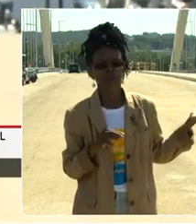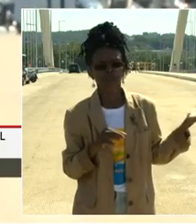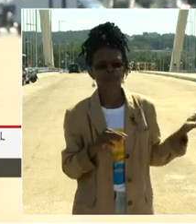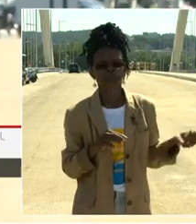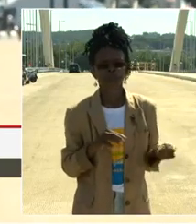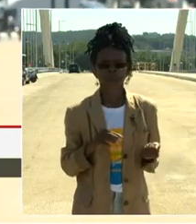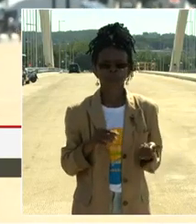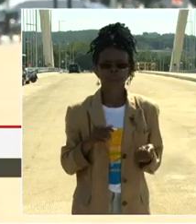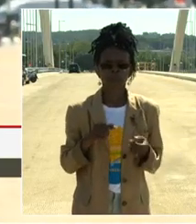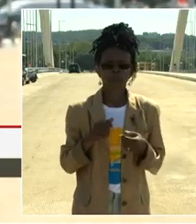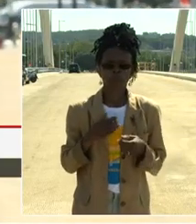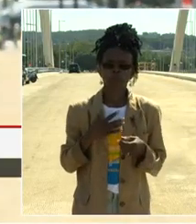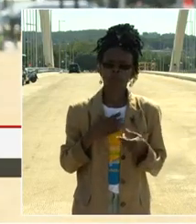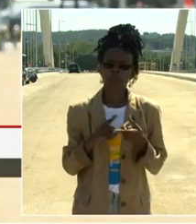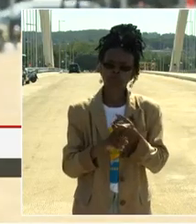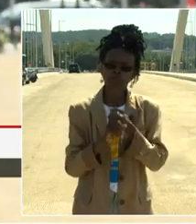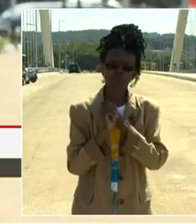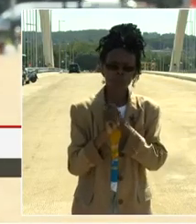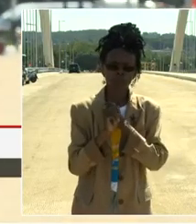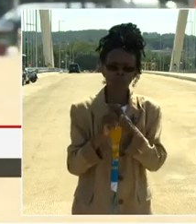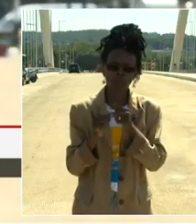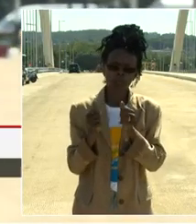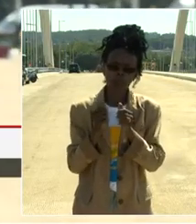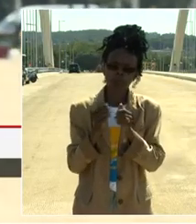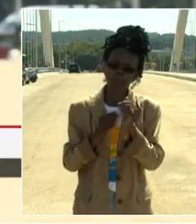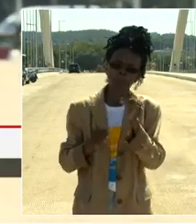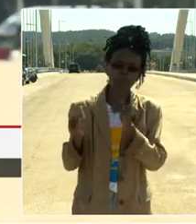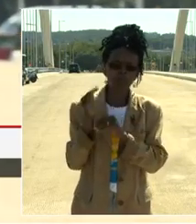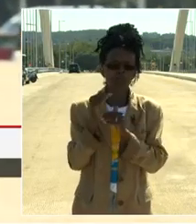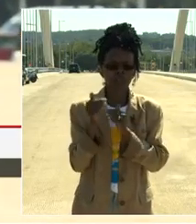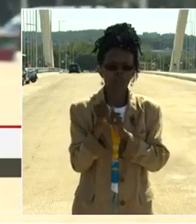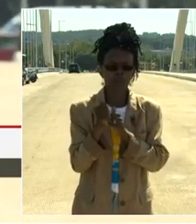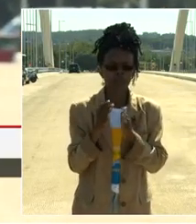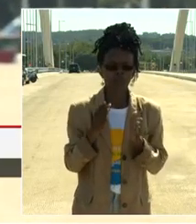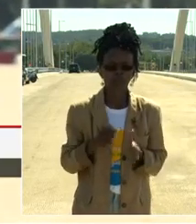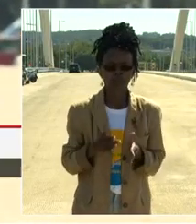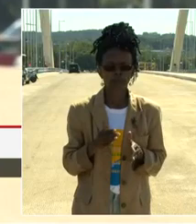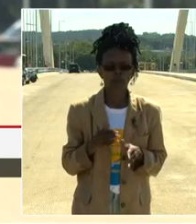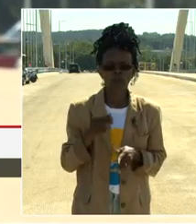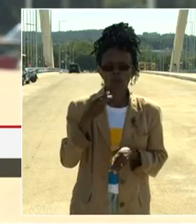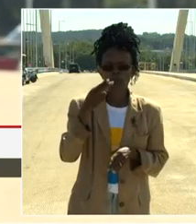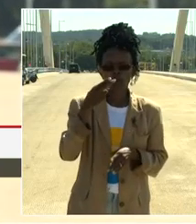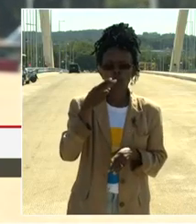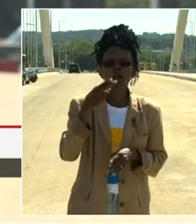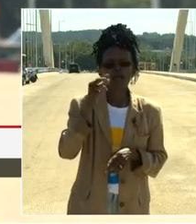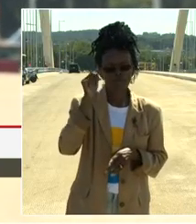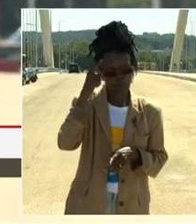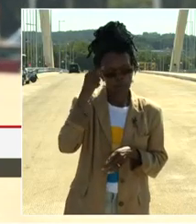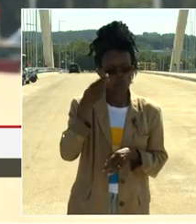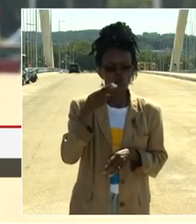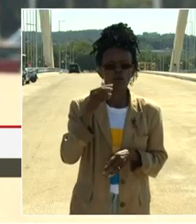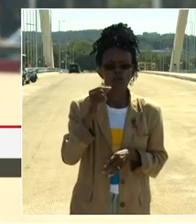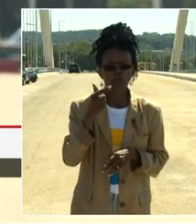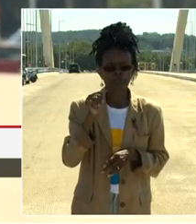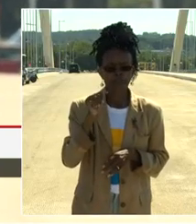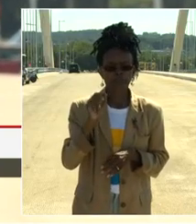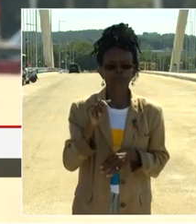friend, Majority Leader Steny Hoyer, members of the D.C.